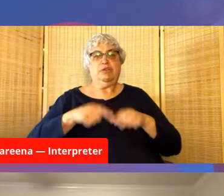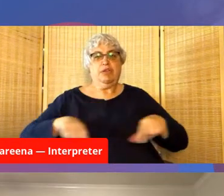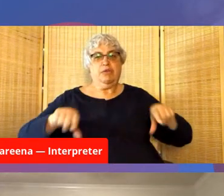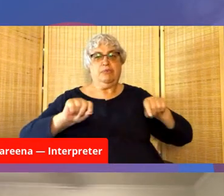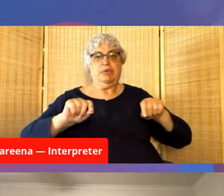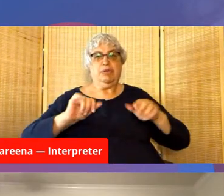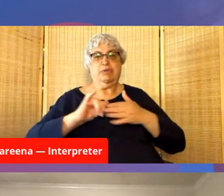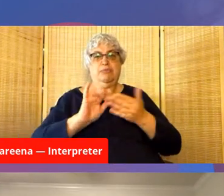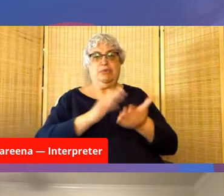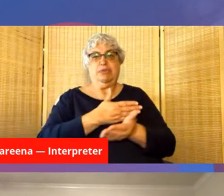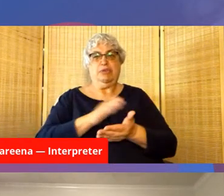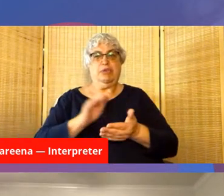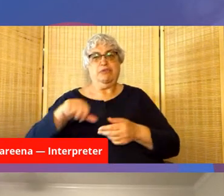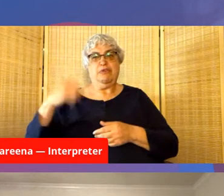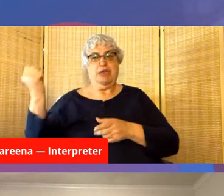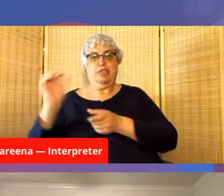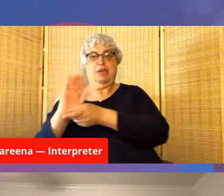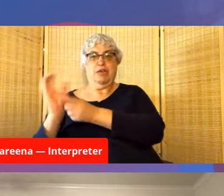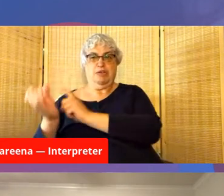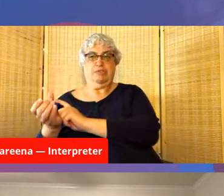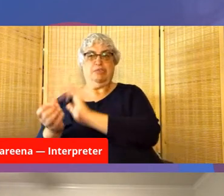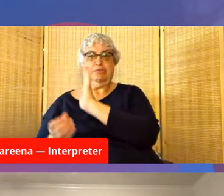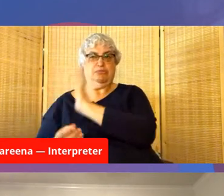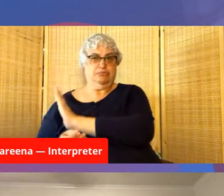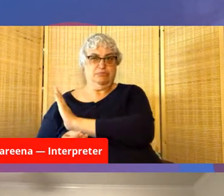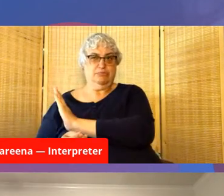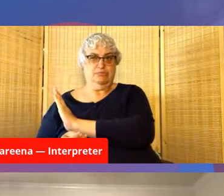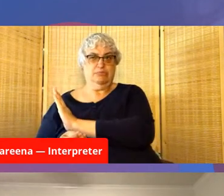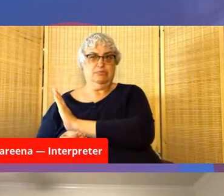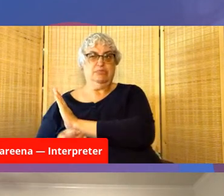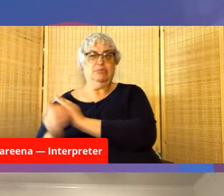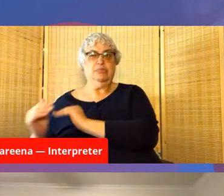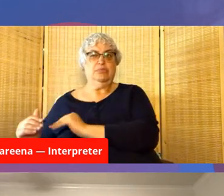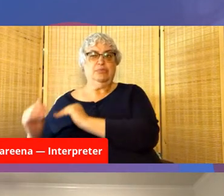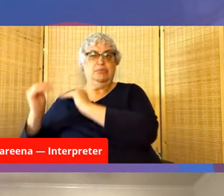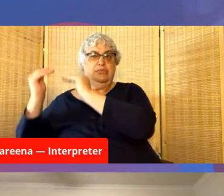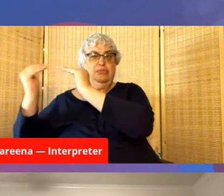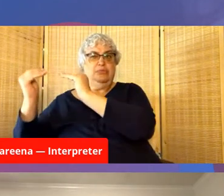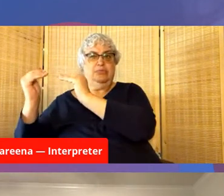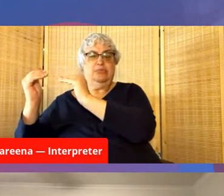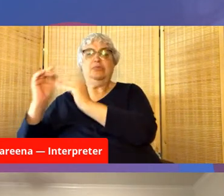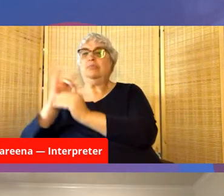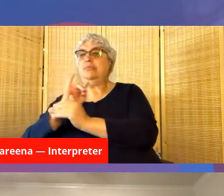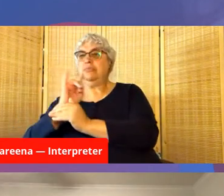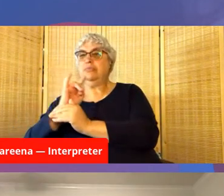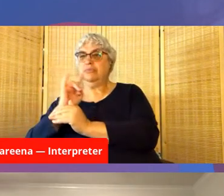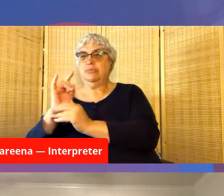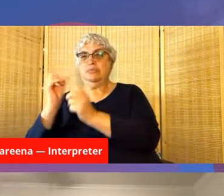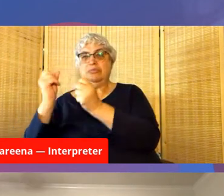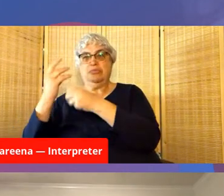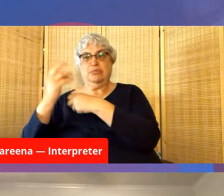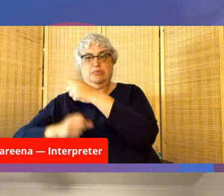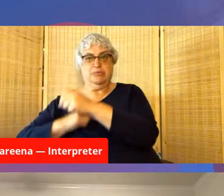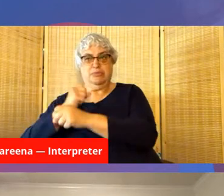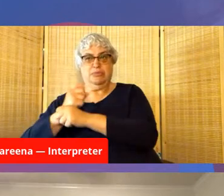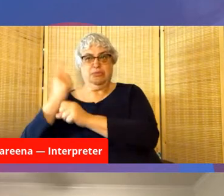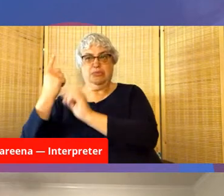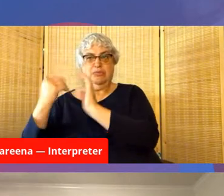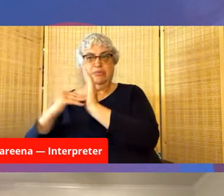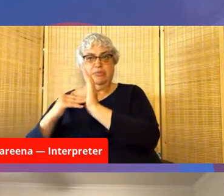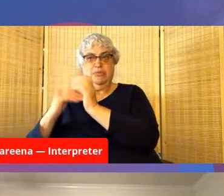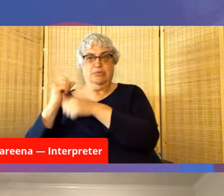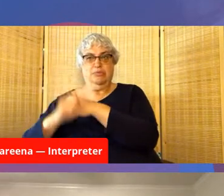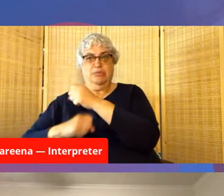deeply the music of another culture. It is, again, exalted and noble and has been around for 1,000 years and continues